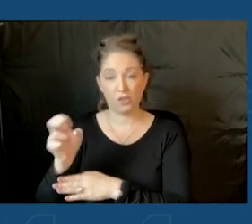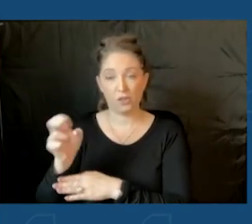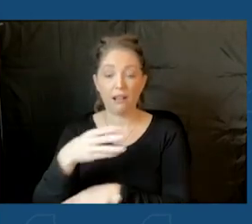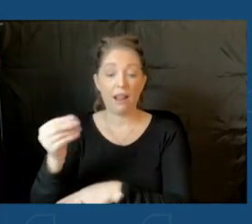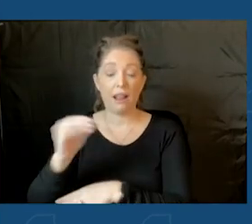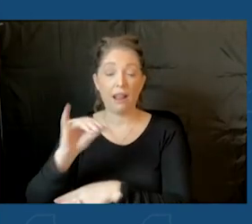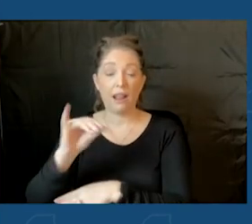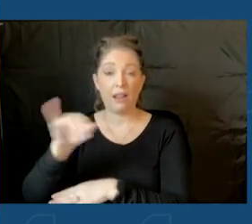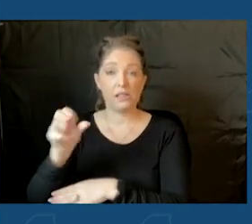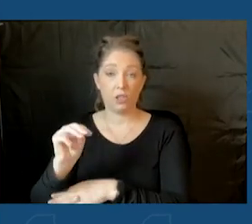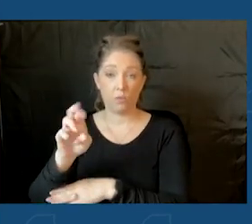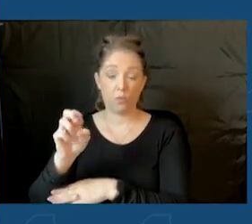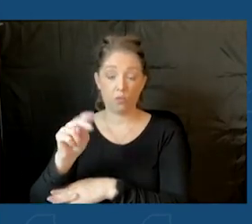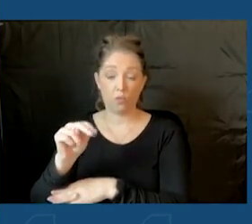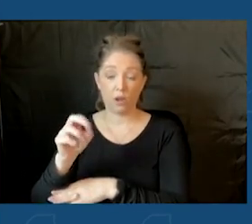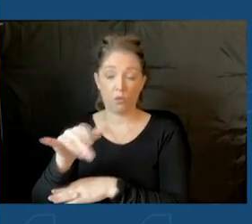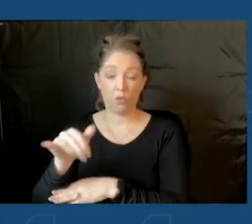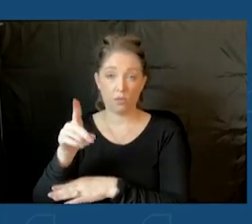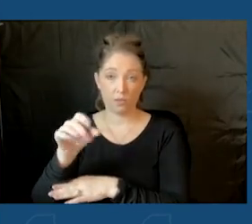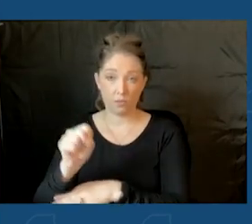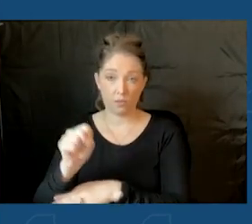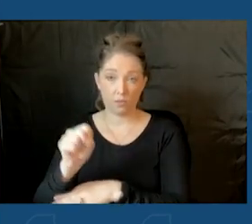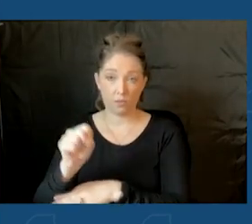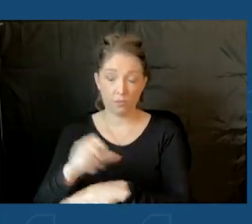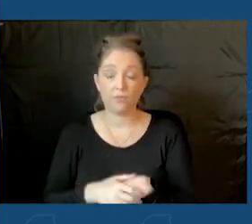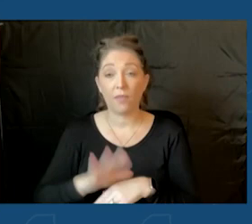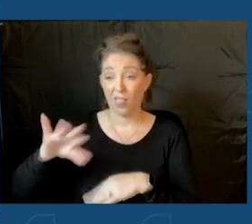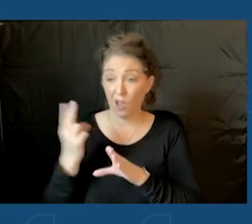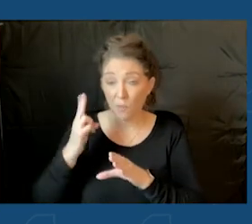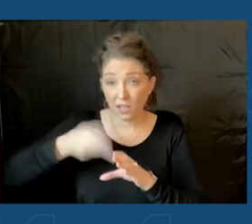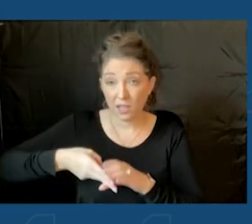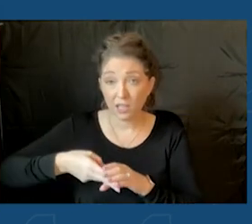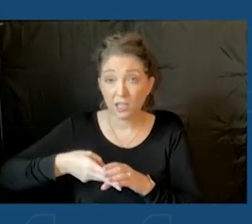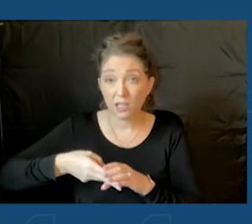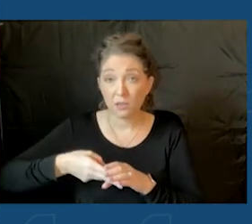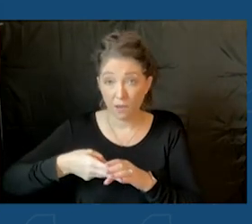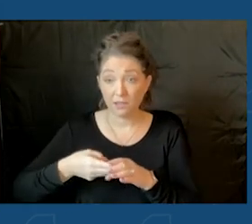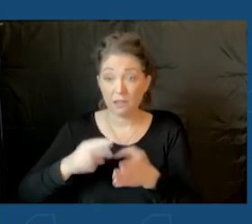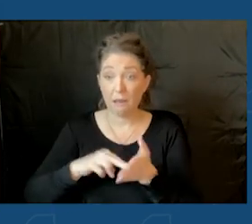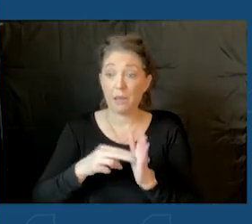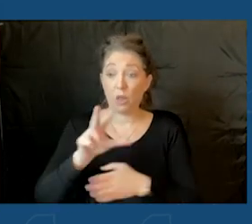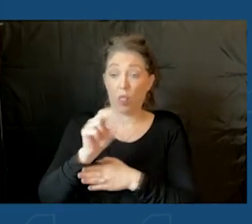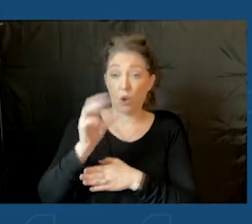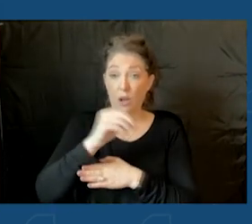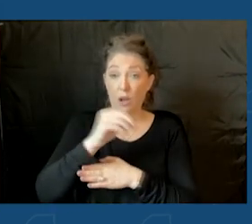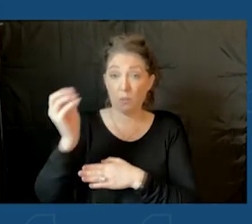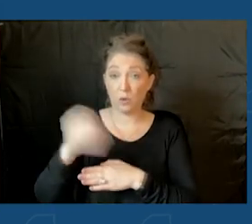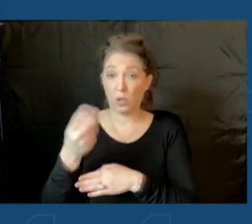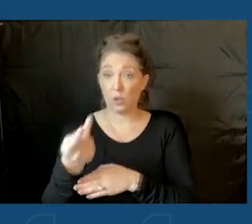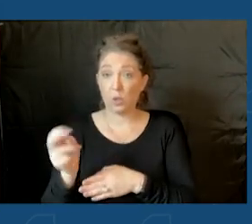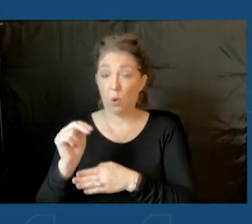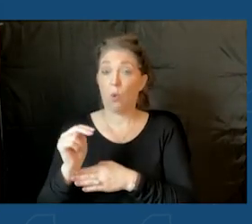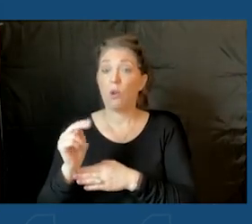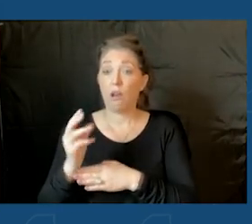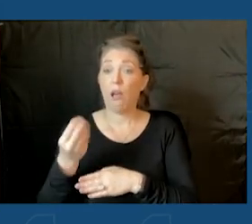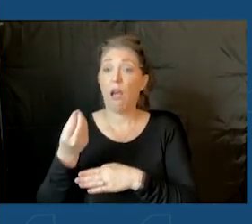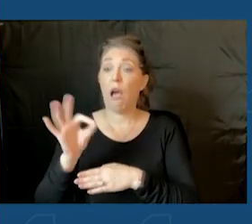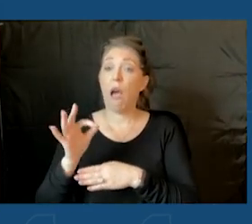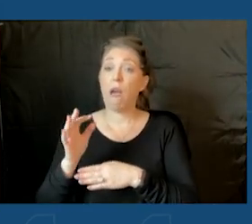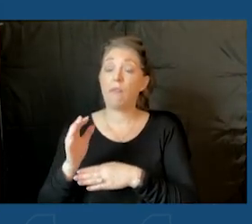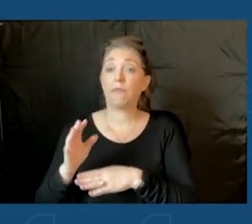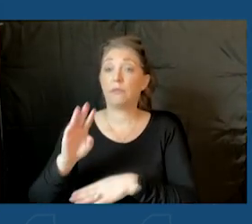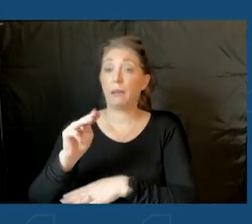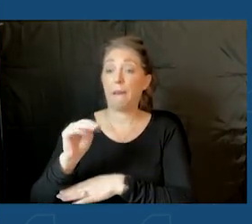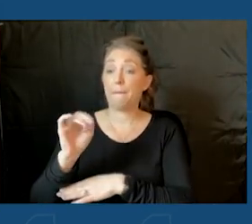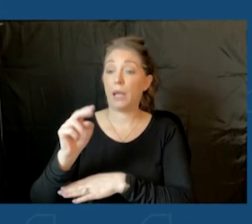Their participation fulfills our commitment to a 30% ownership stake by a minority-owned firm. But much more